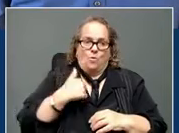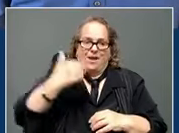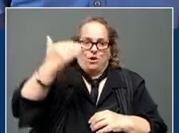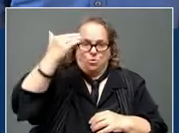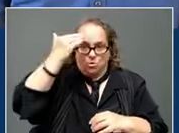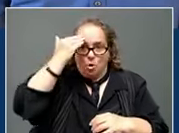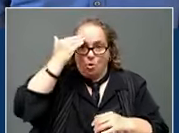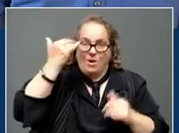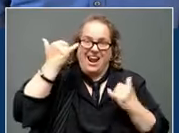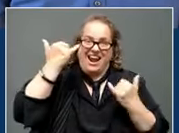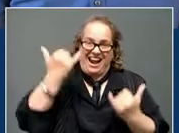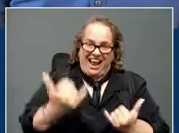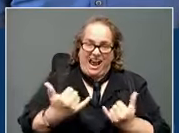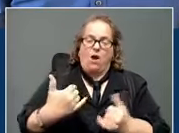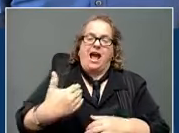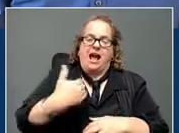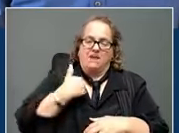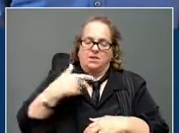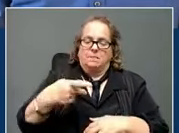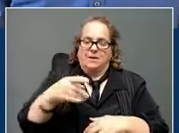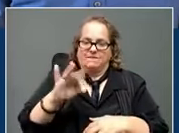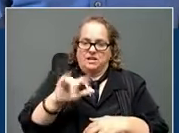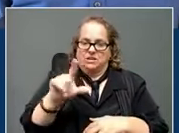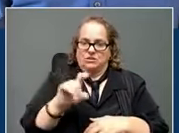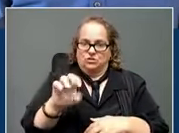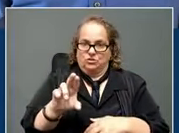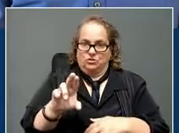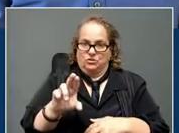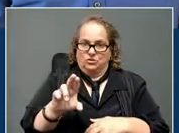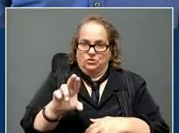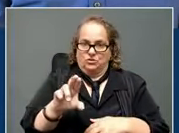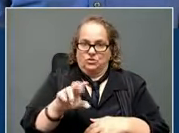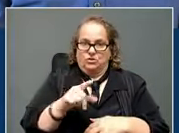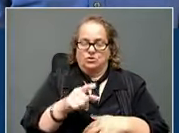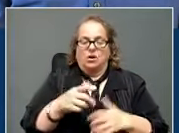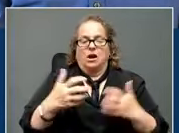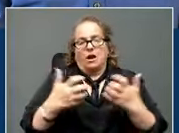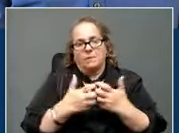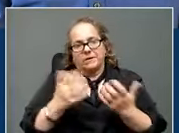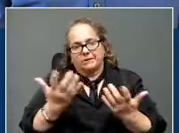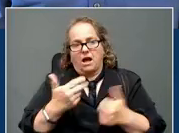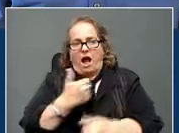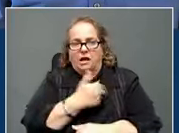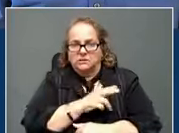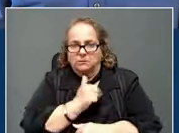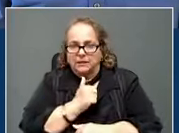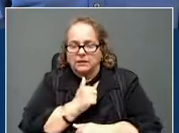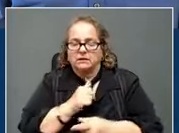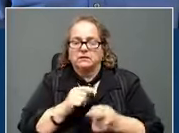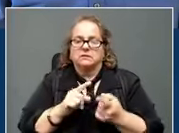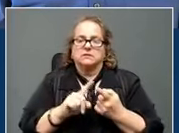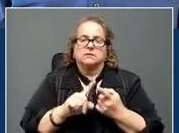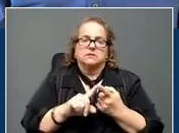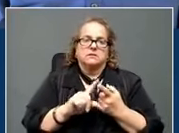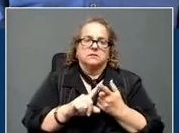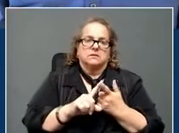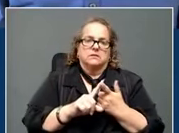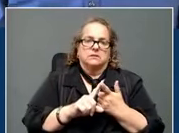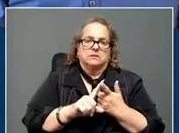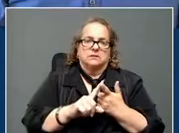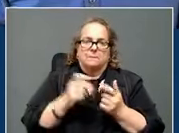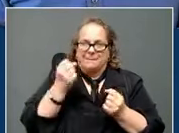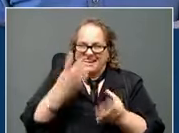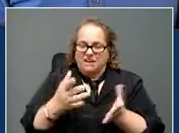now have Pfizer. So this is a combination of hospitals and probably a lot of